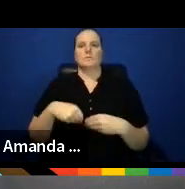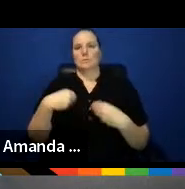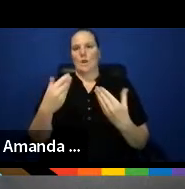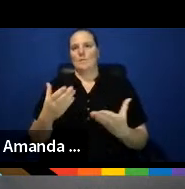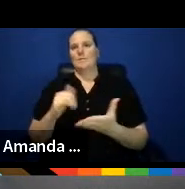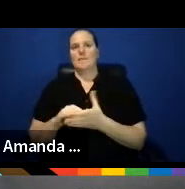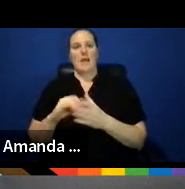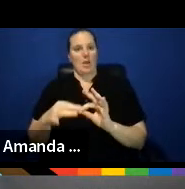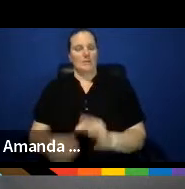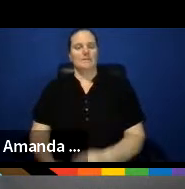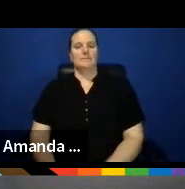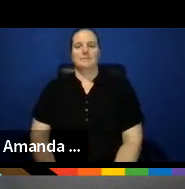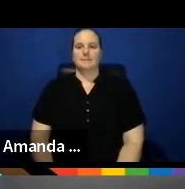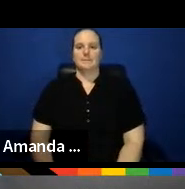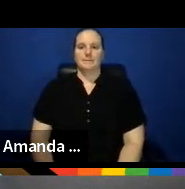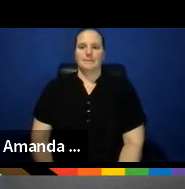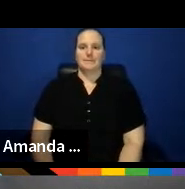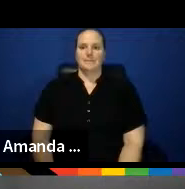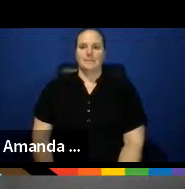the comment.